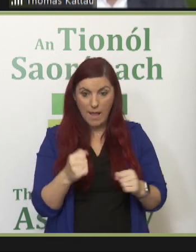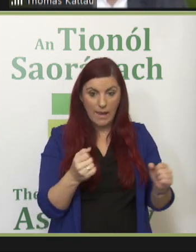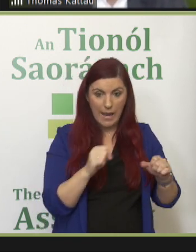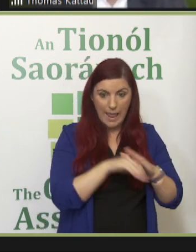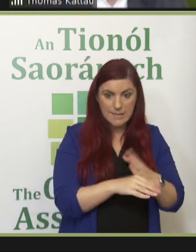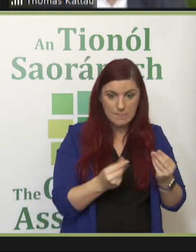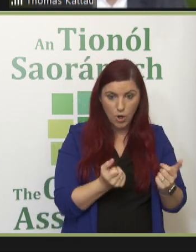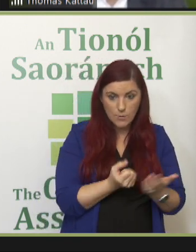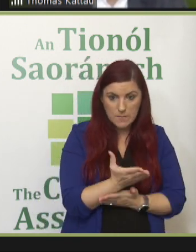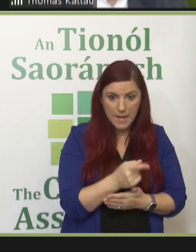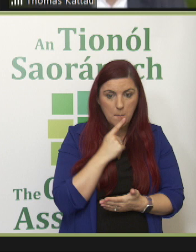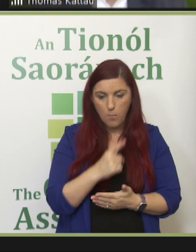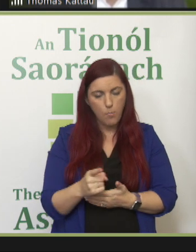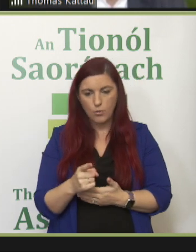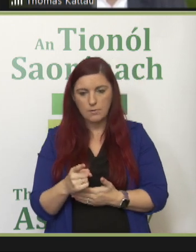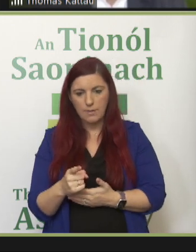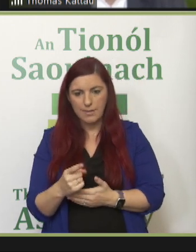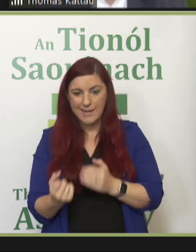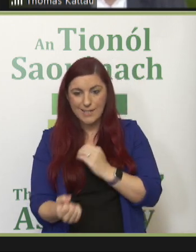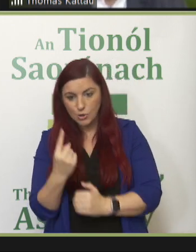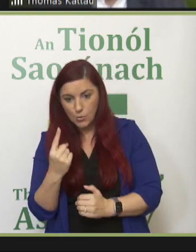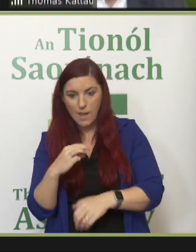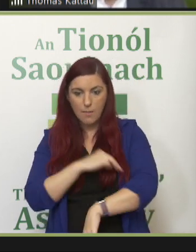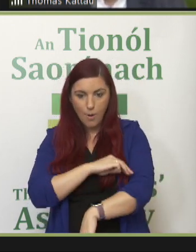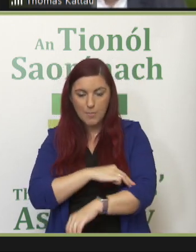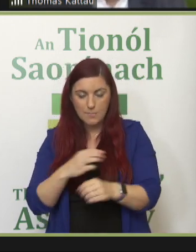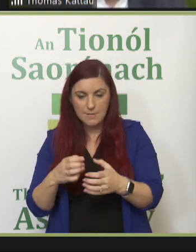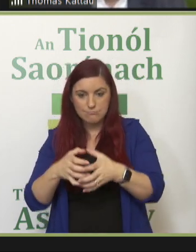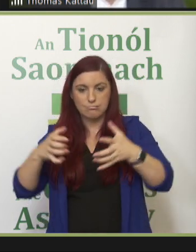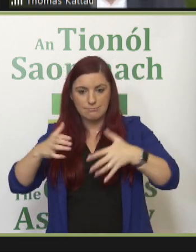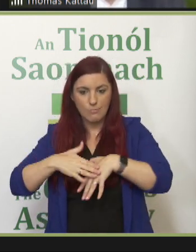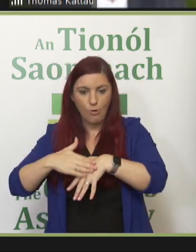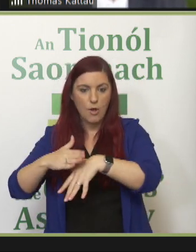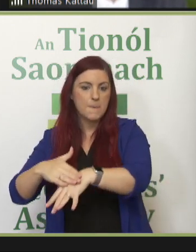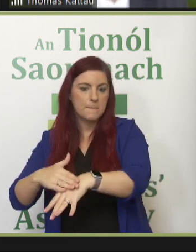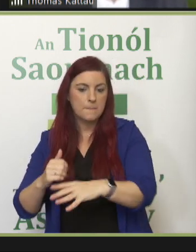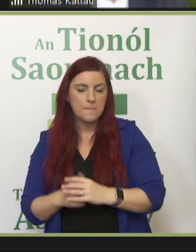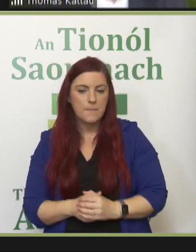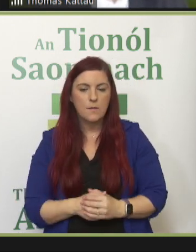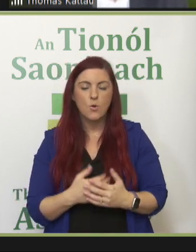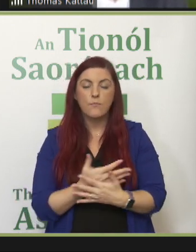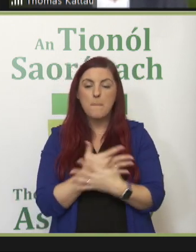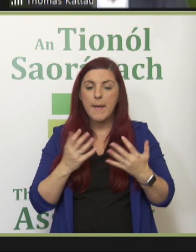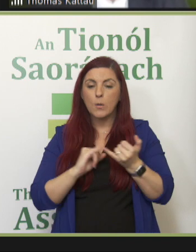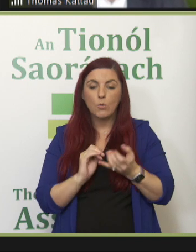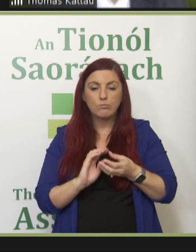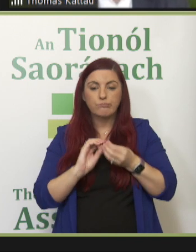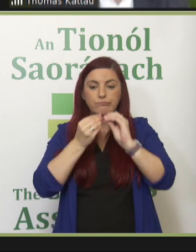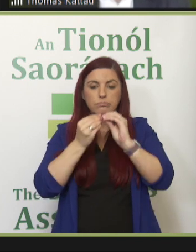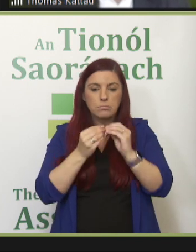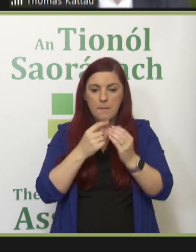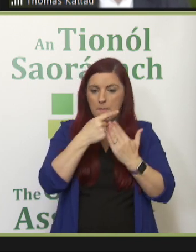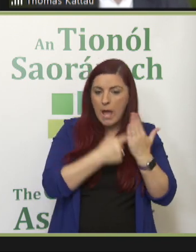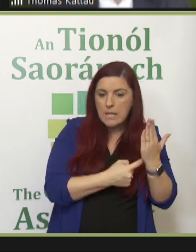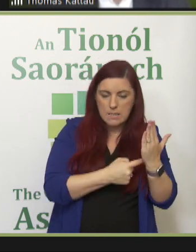the figures of prevalence and production increasing. So for many policymakers, the question arises, was